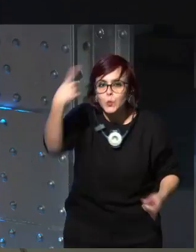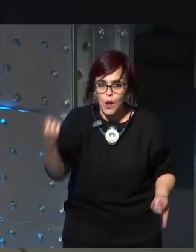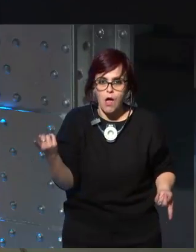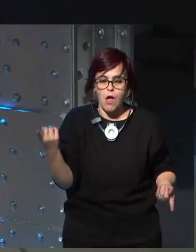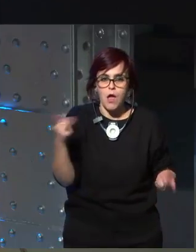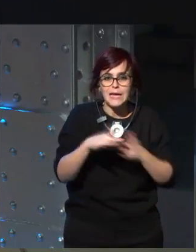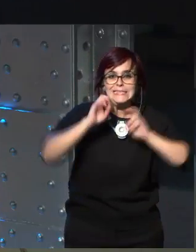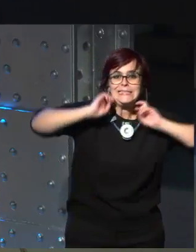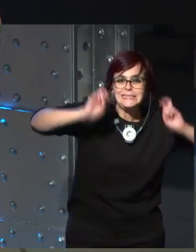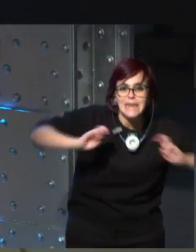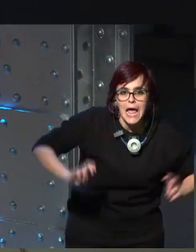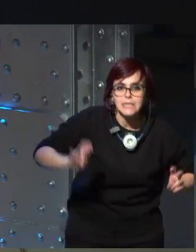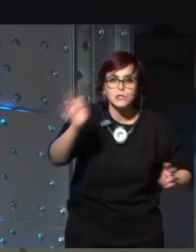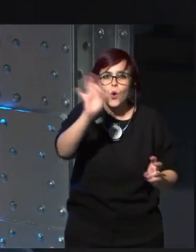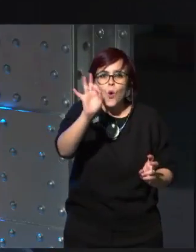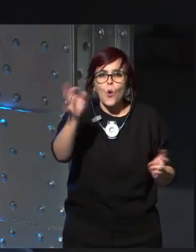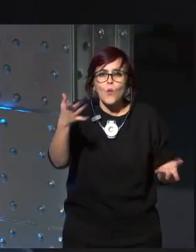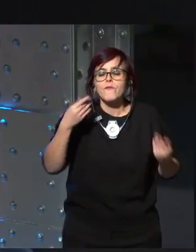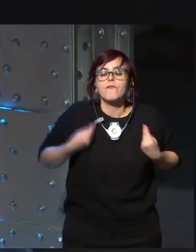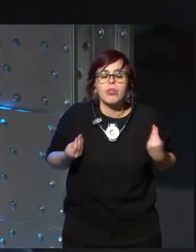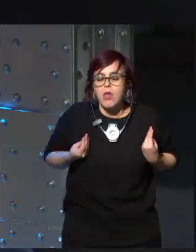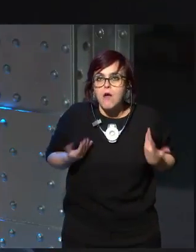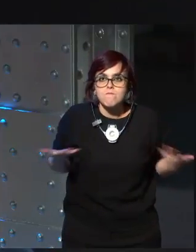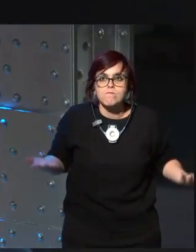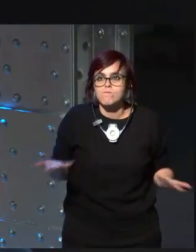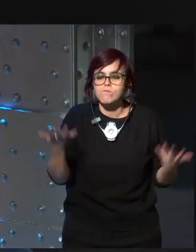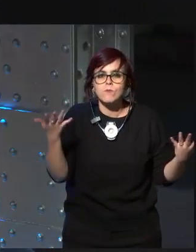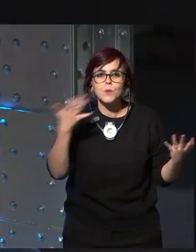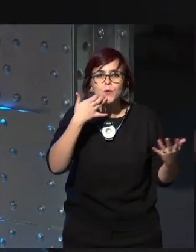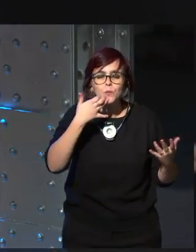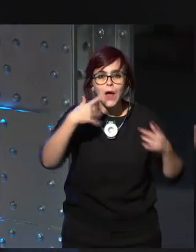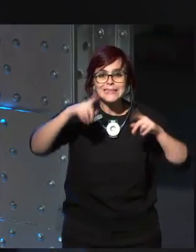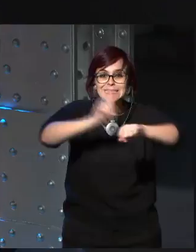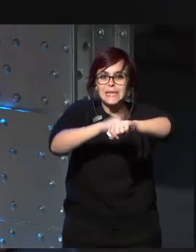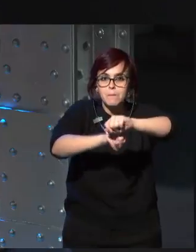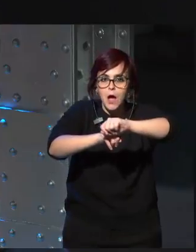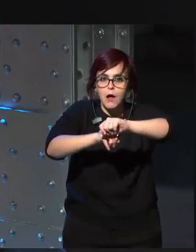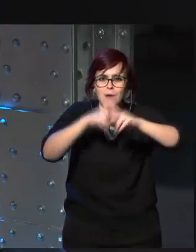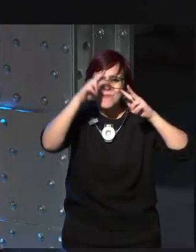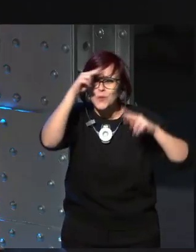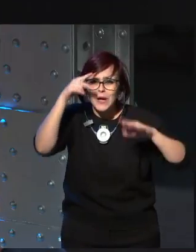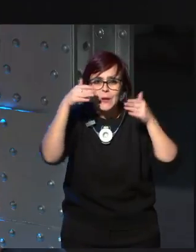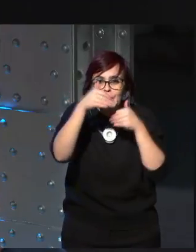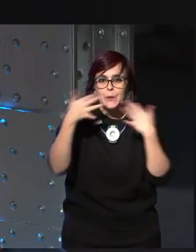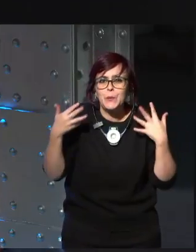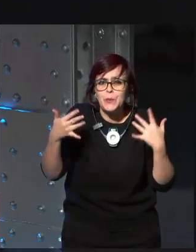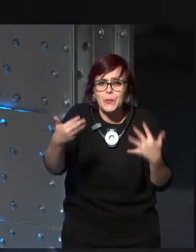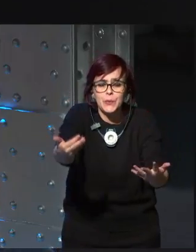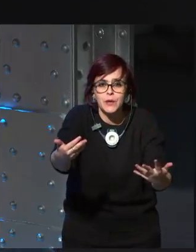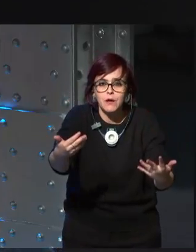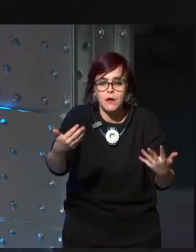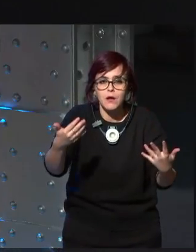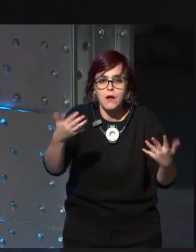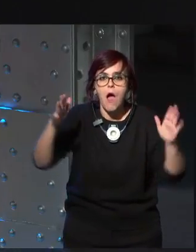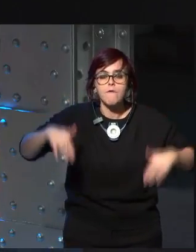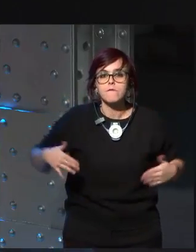lots of things, cultural things, the stress level people have nowadays, the way we devote time to music, lots of